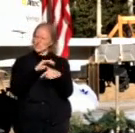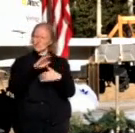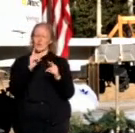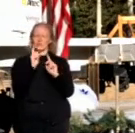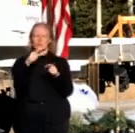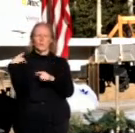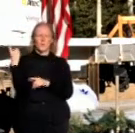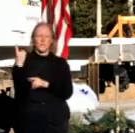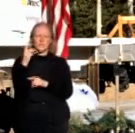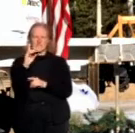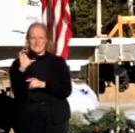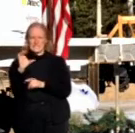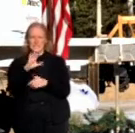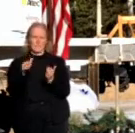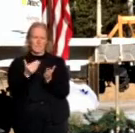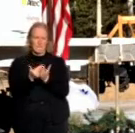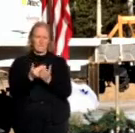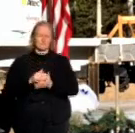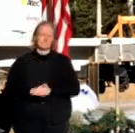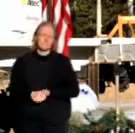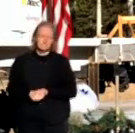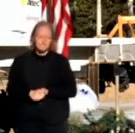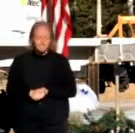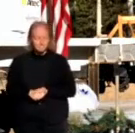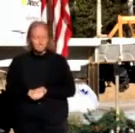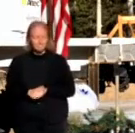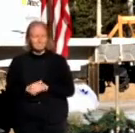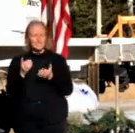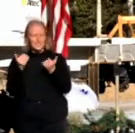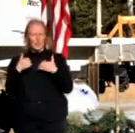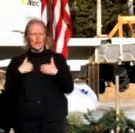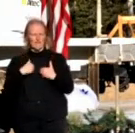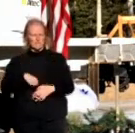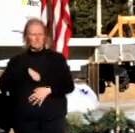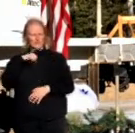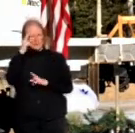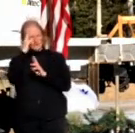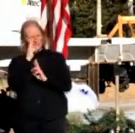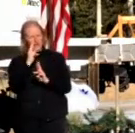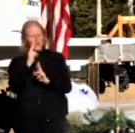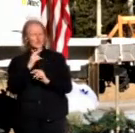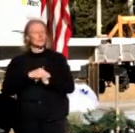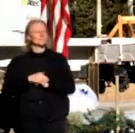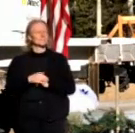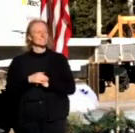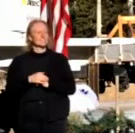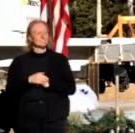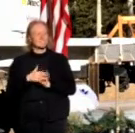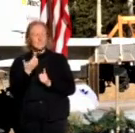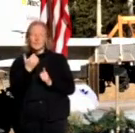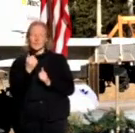to Washington, D.C. all. I now have the proud honor to introduce our guests of honor today, an official cutter of the